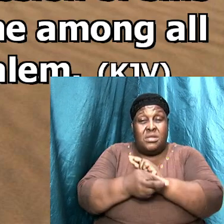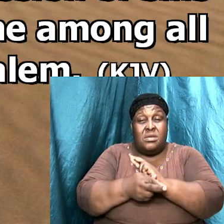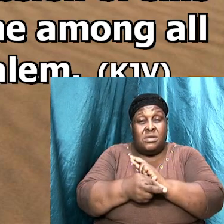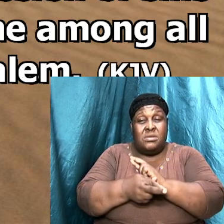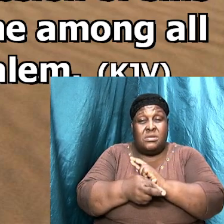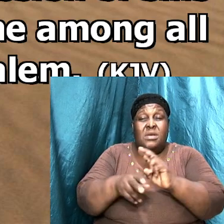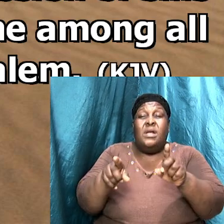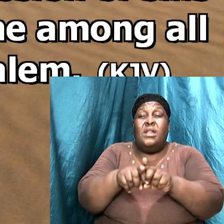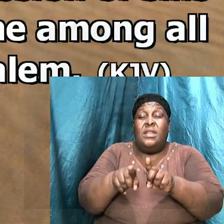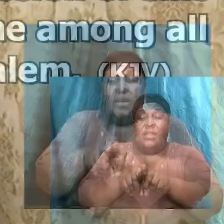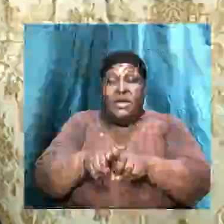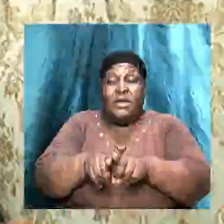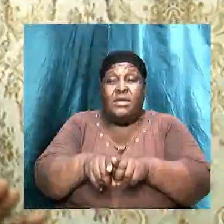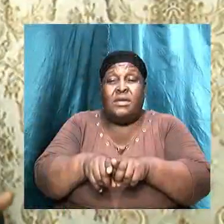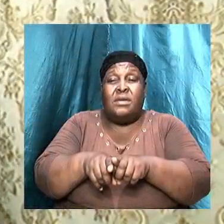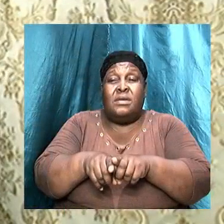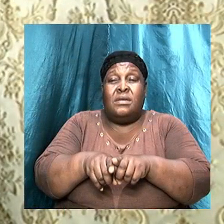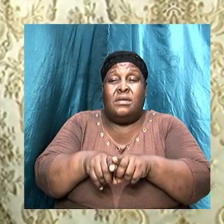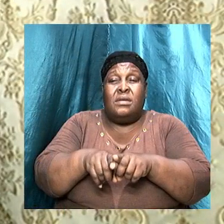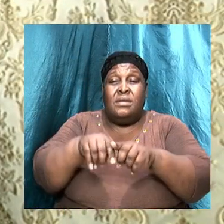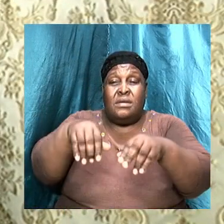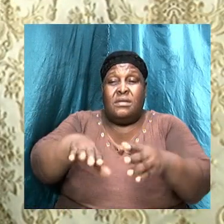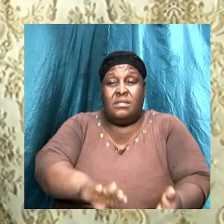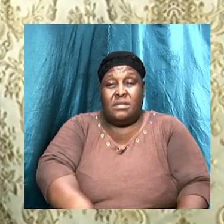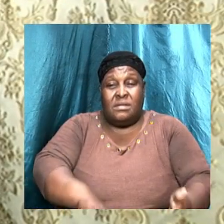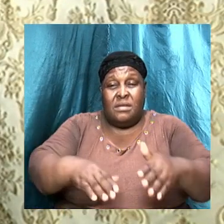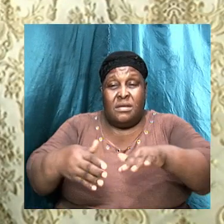likened unto the death.